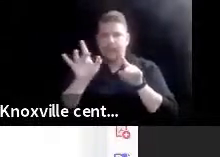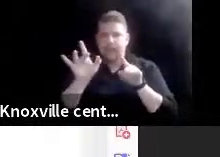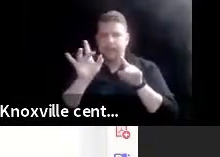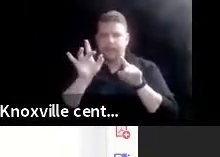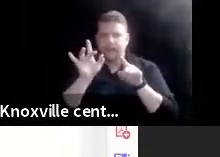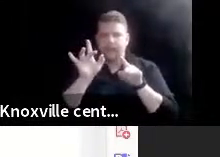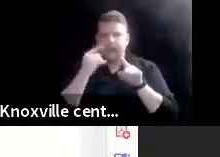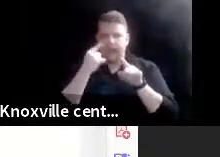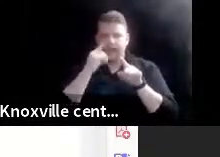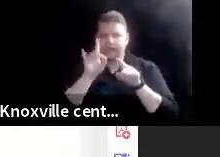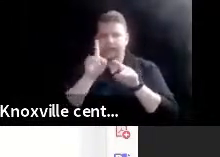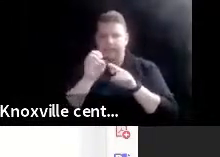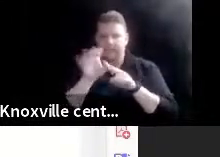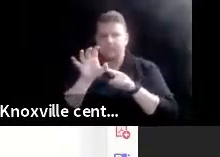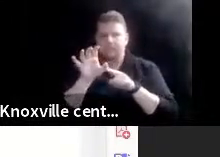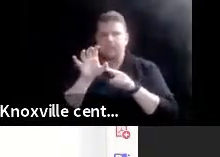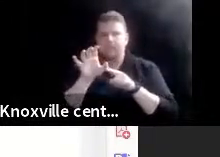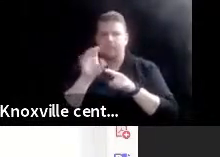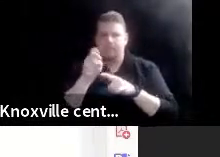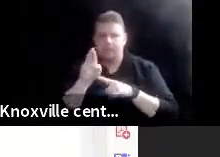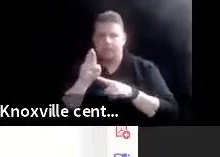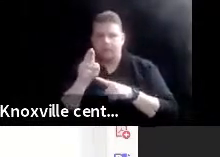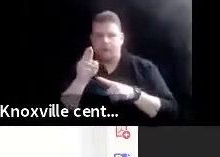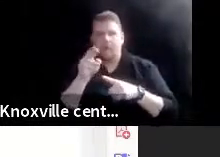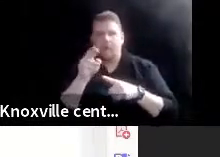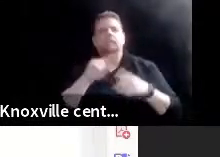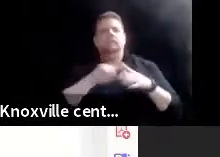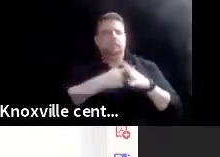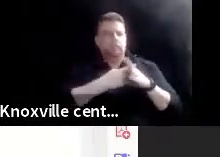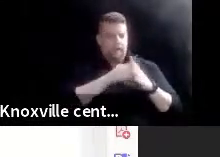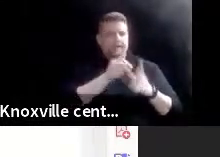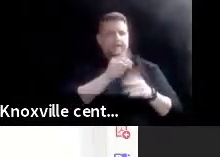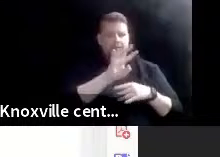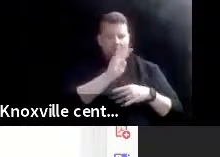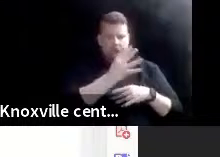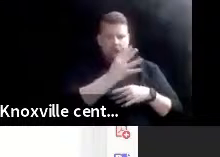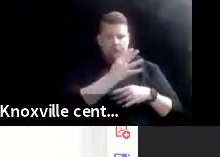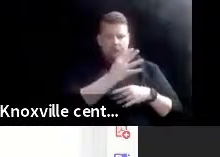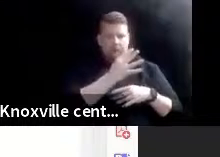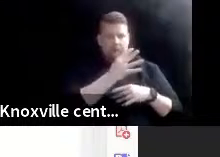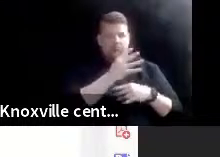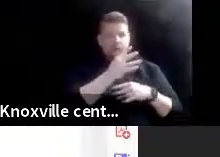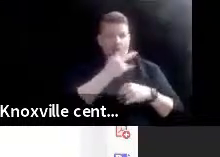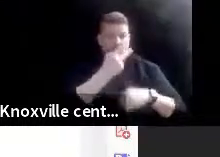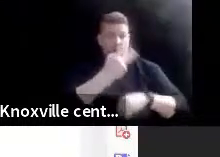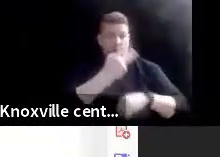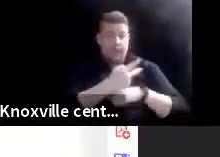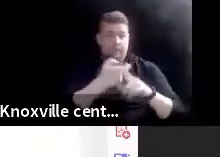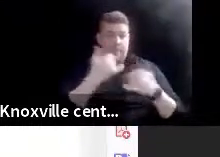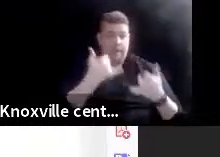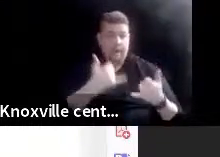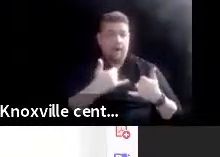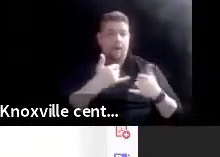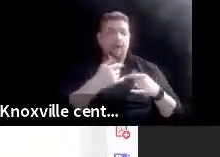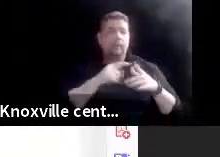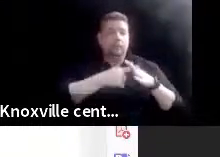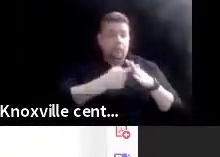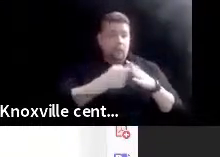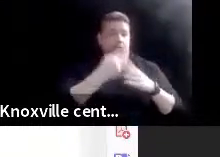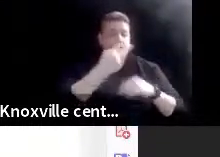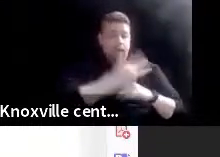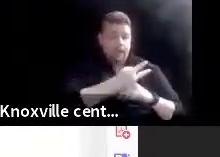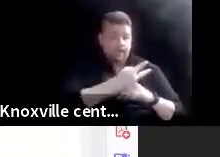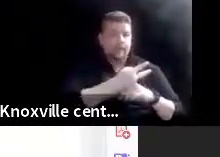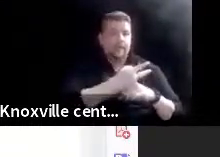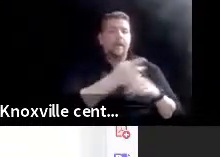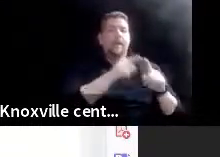Oh no, it was December 4th. It would go in effect on December 4th. Okay, so that's 2 days from now. Sorry, just trying to. And then,